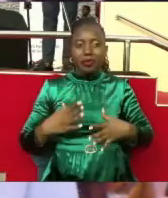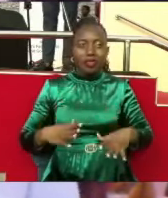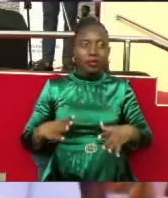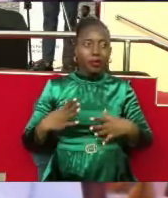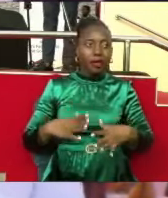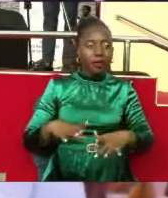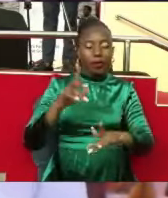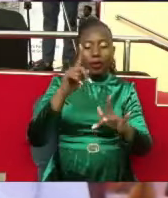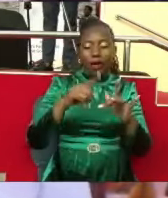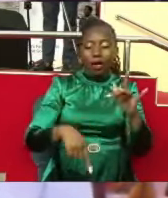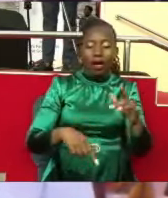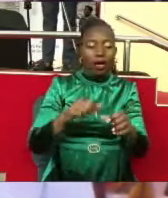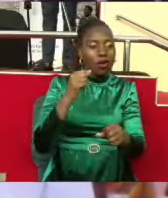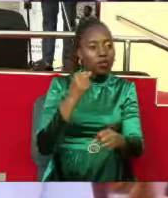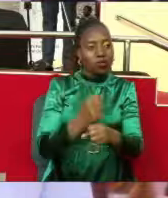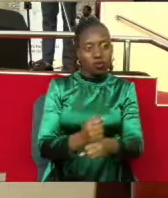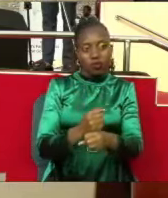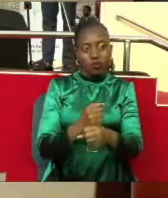mwanadamu hawezi.